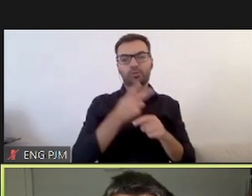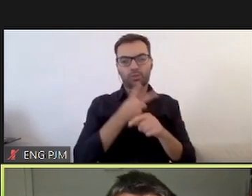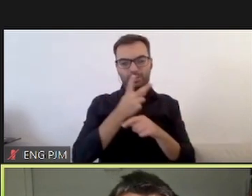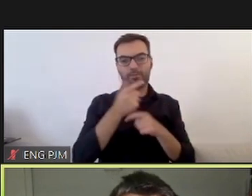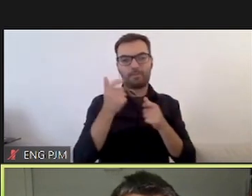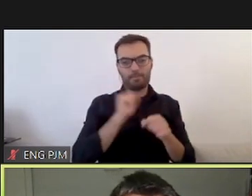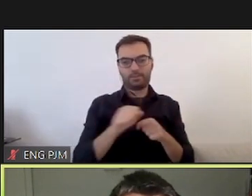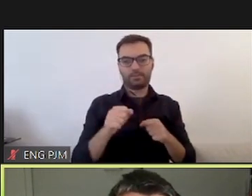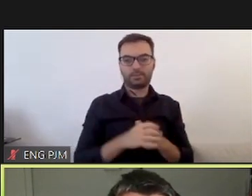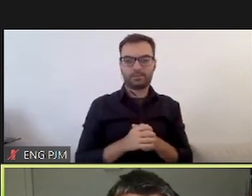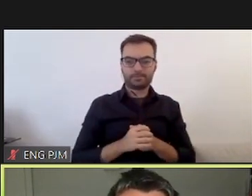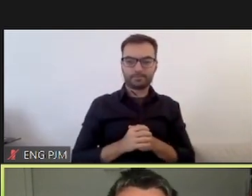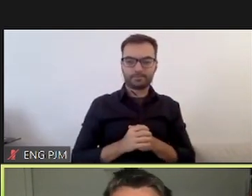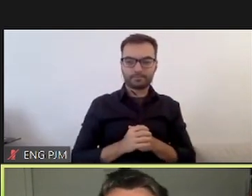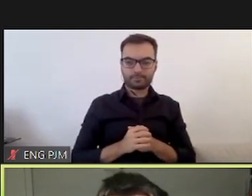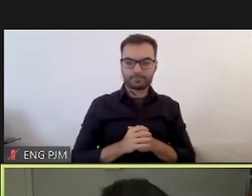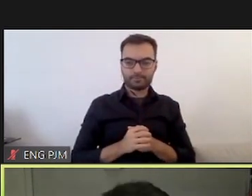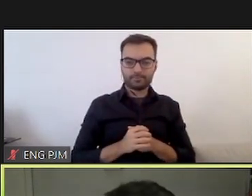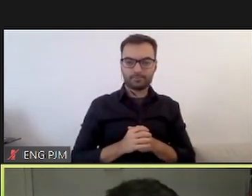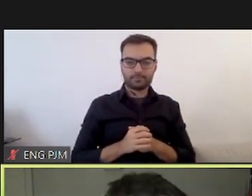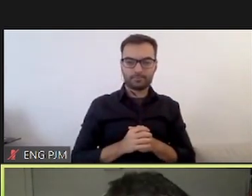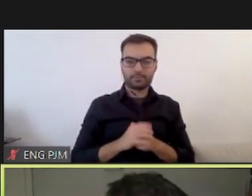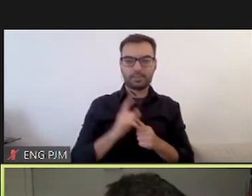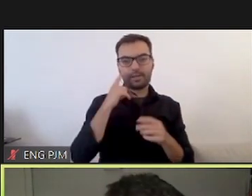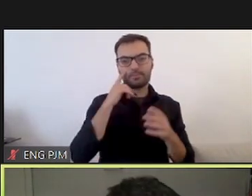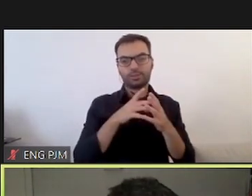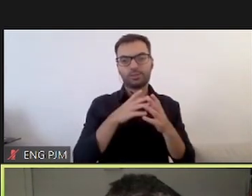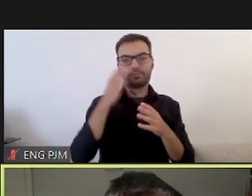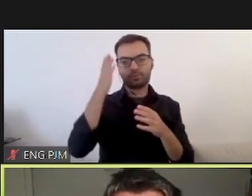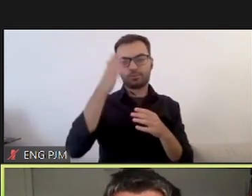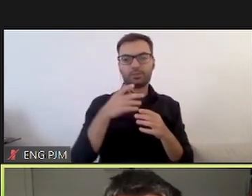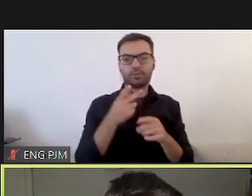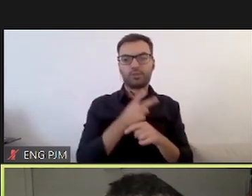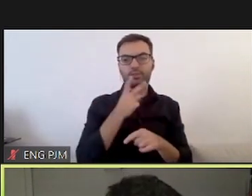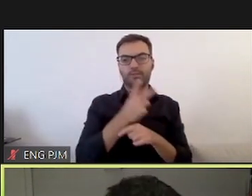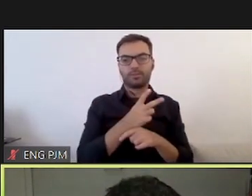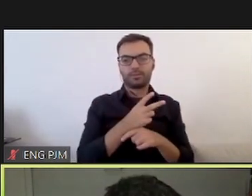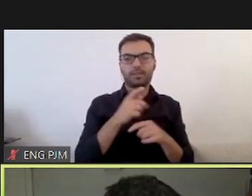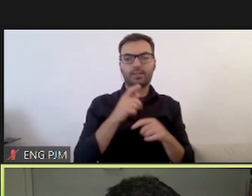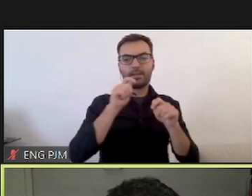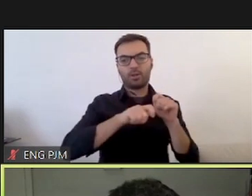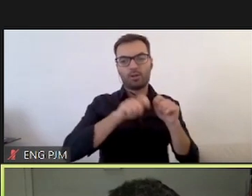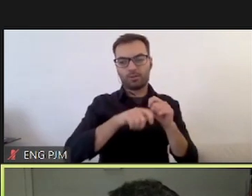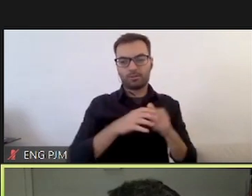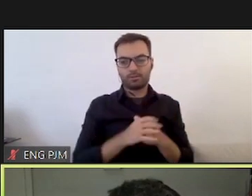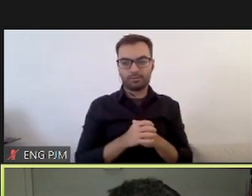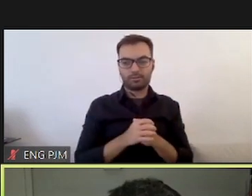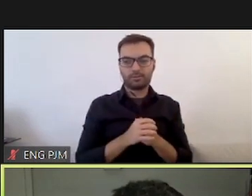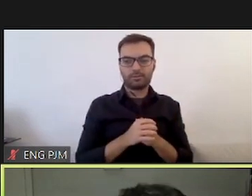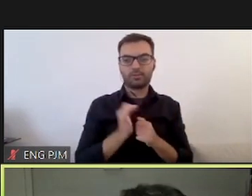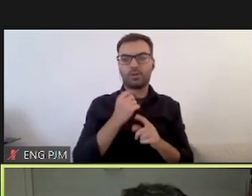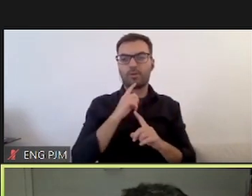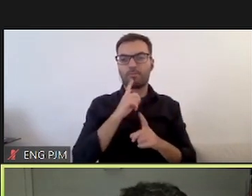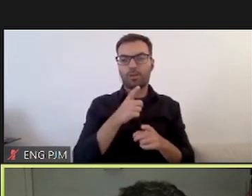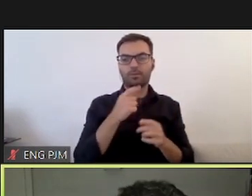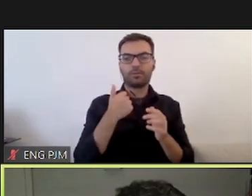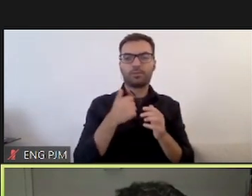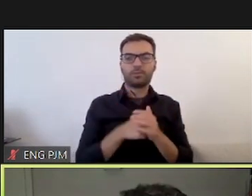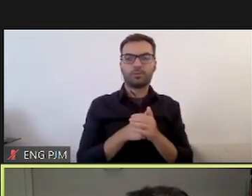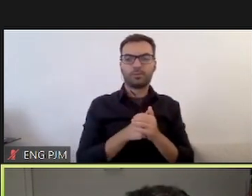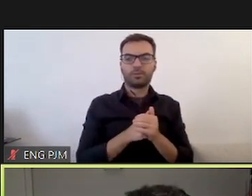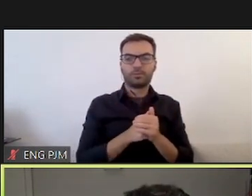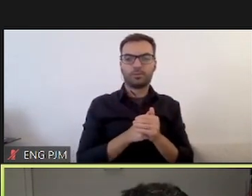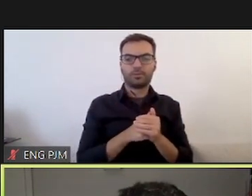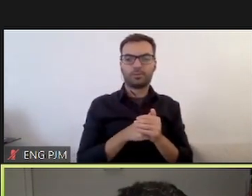accessibility. What are your prediction for future of the accessibility testing? What do you recommend beside